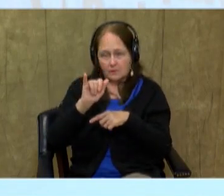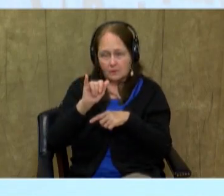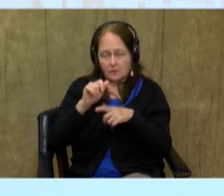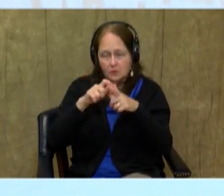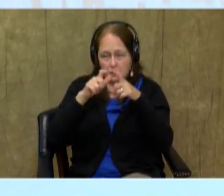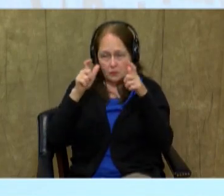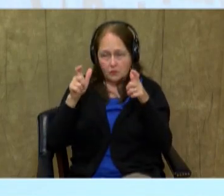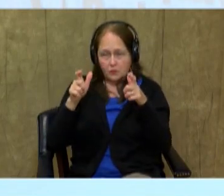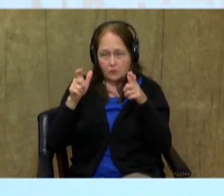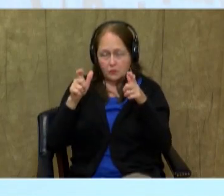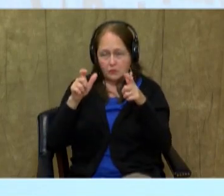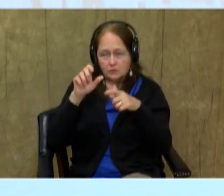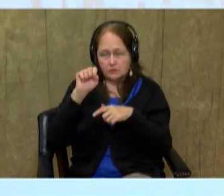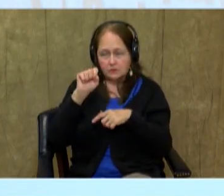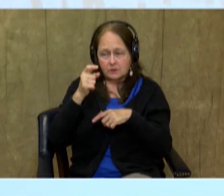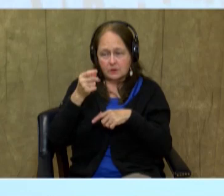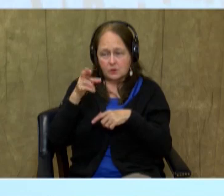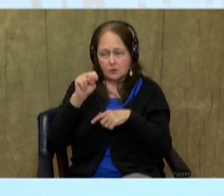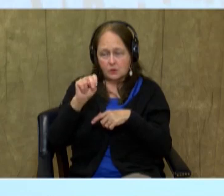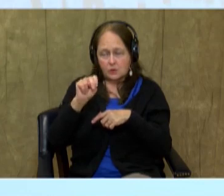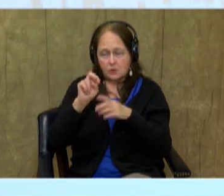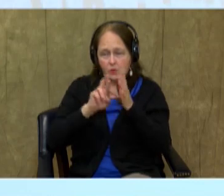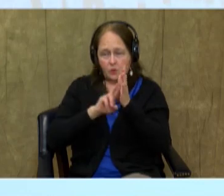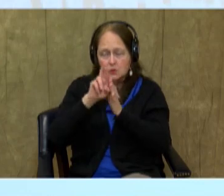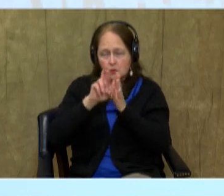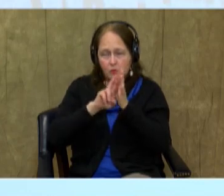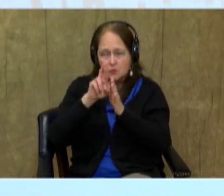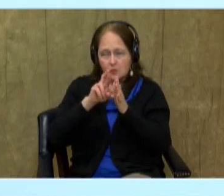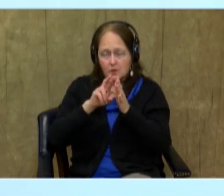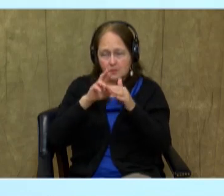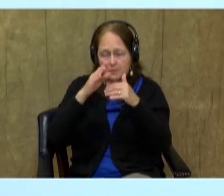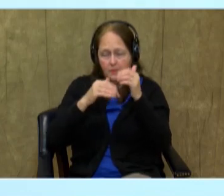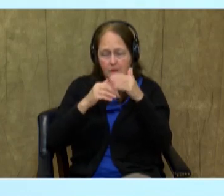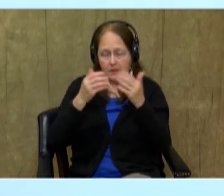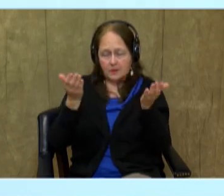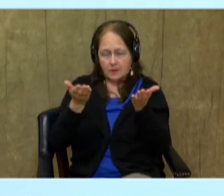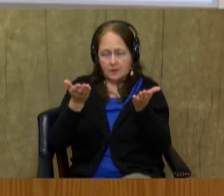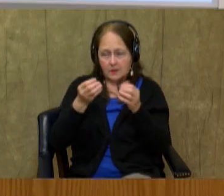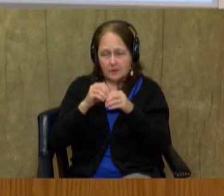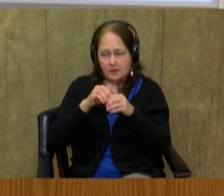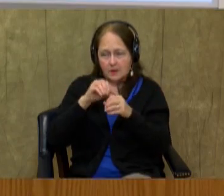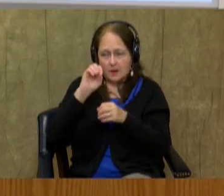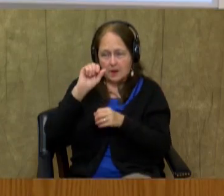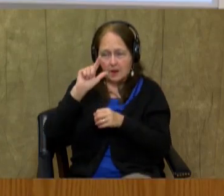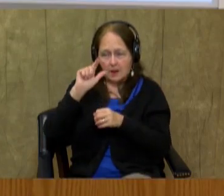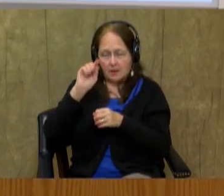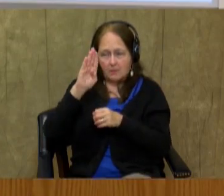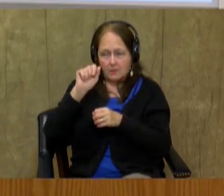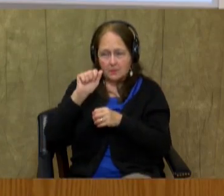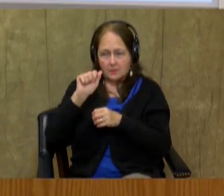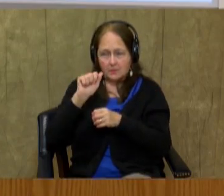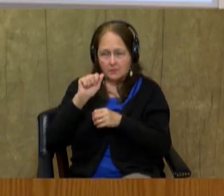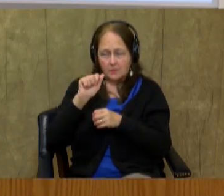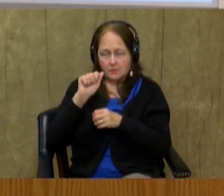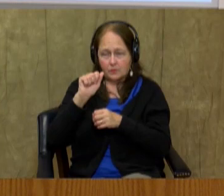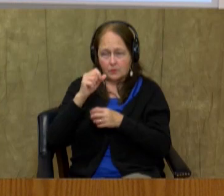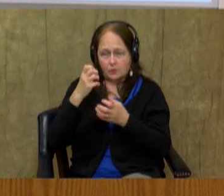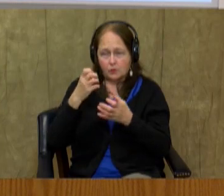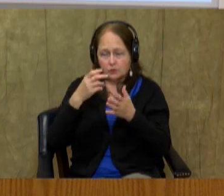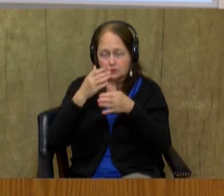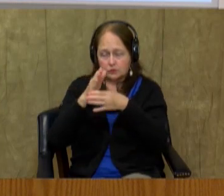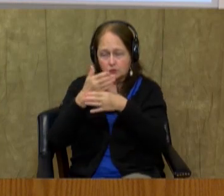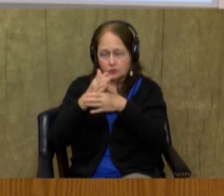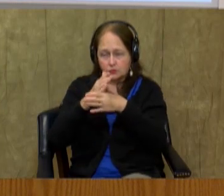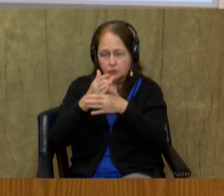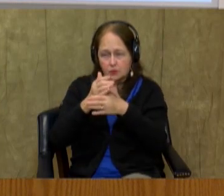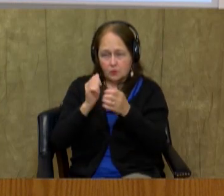huge Saturn rockets that took us to the moon were designed and built here in Alabama. So a couple of things. First, I want to share